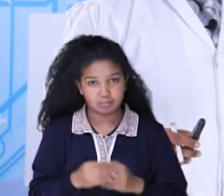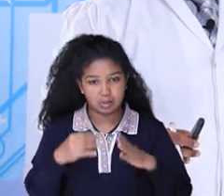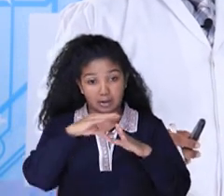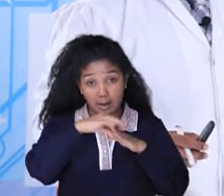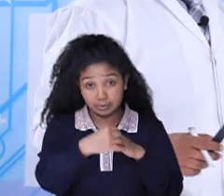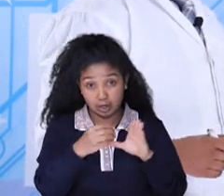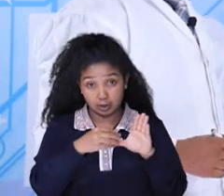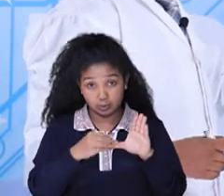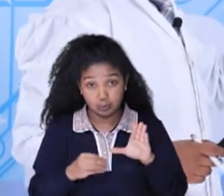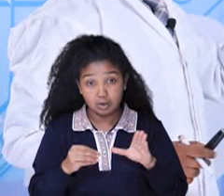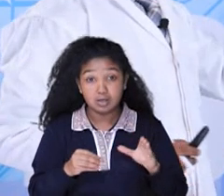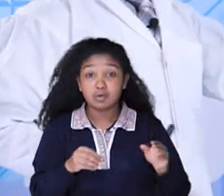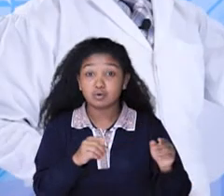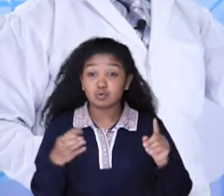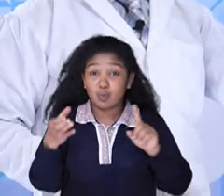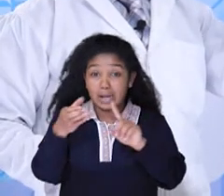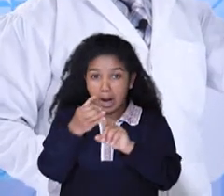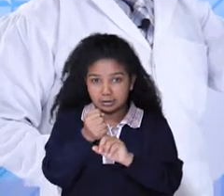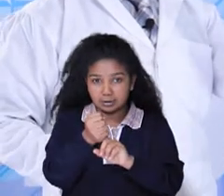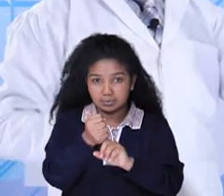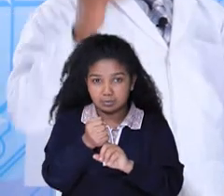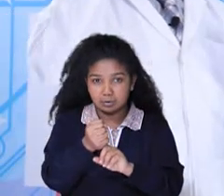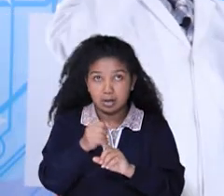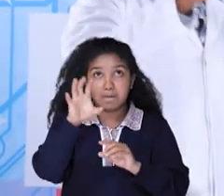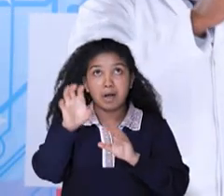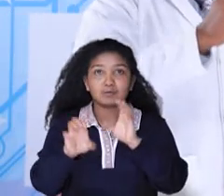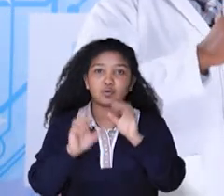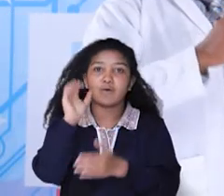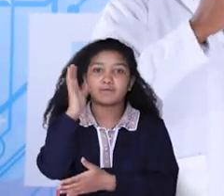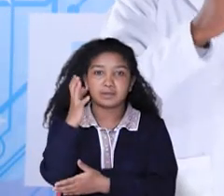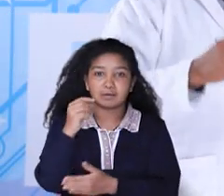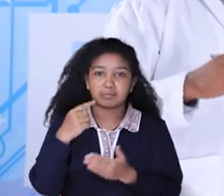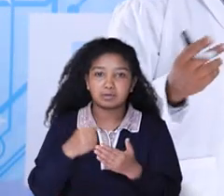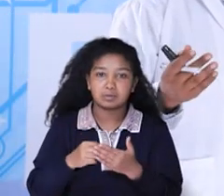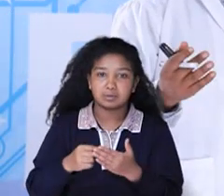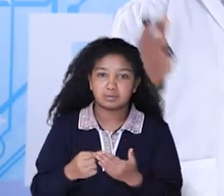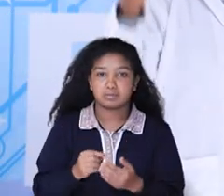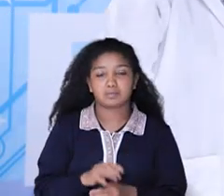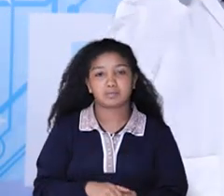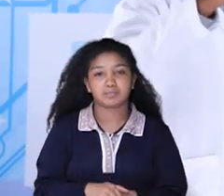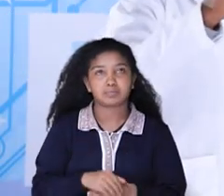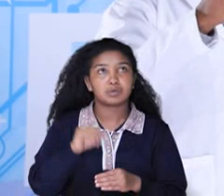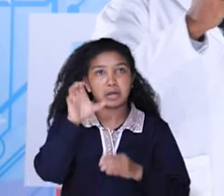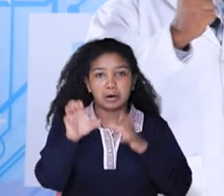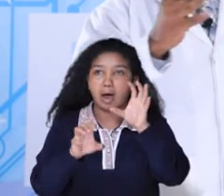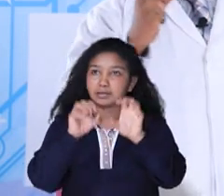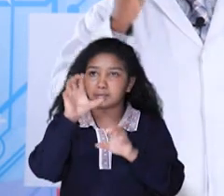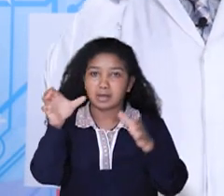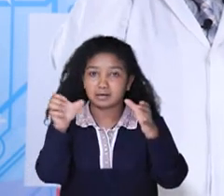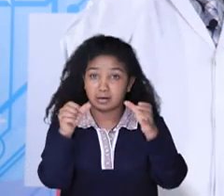opposable in order to grasp branches of trees, since they are arboreal. Grasp